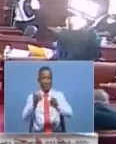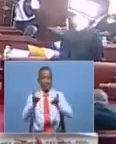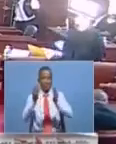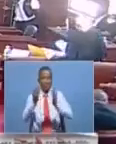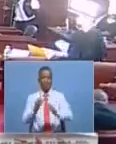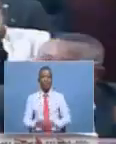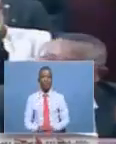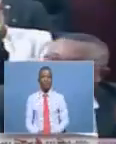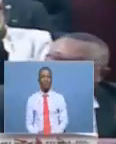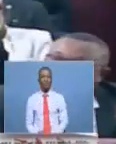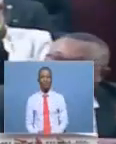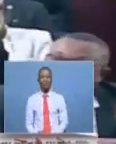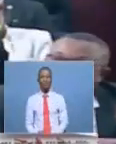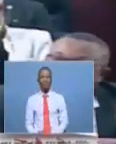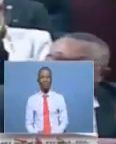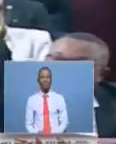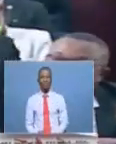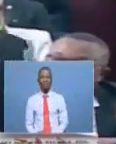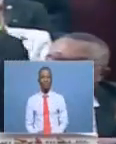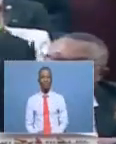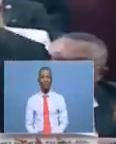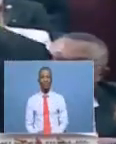My lords, ground E